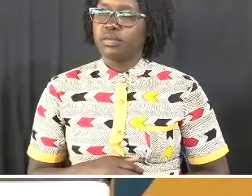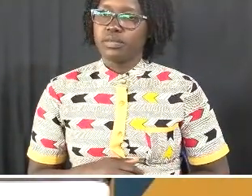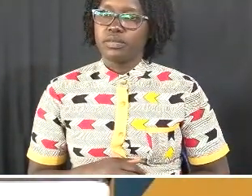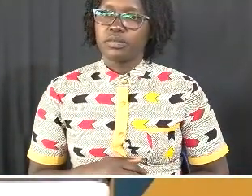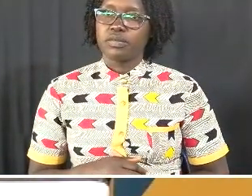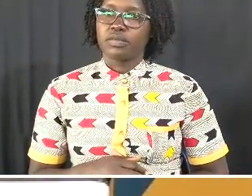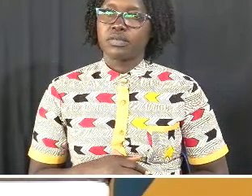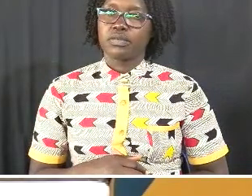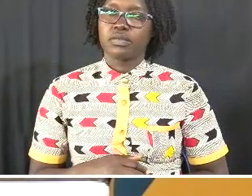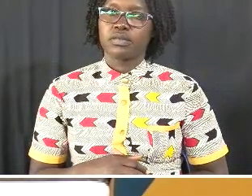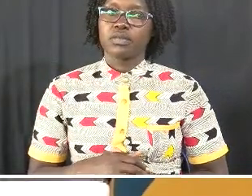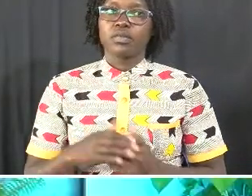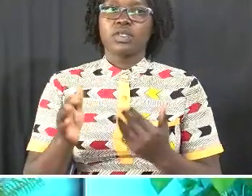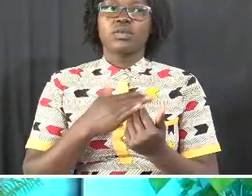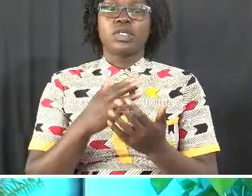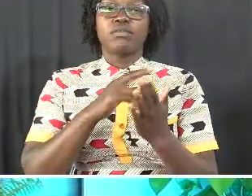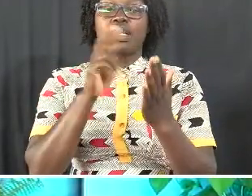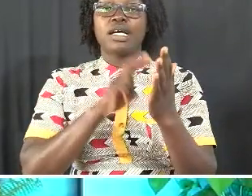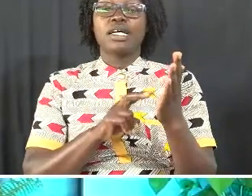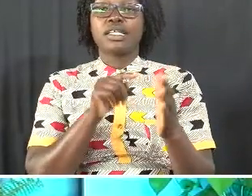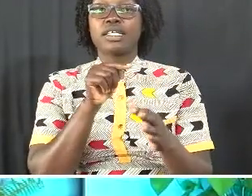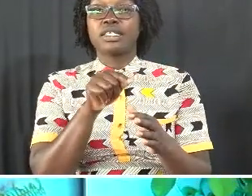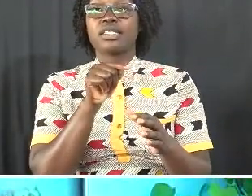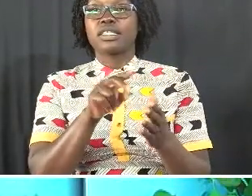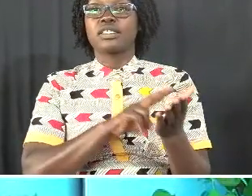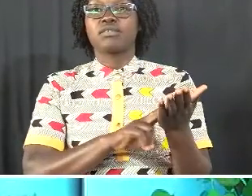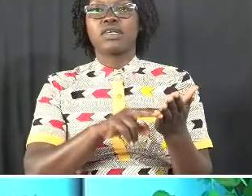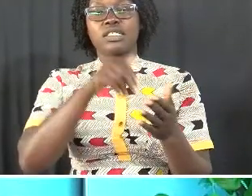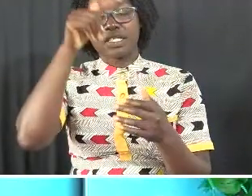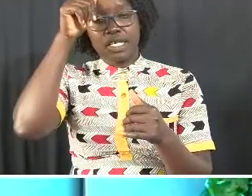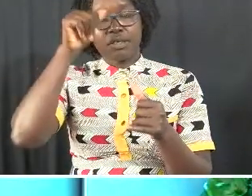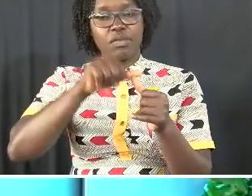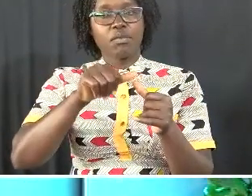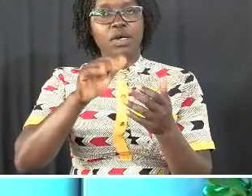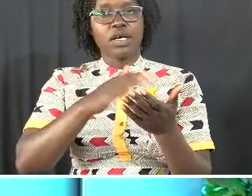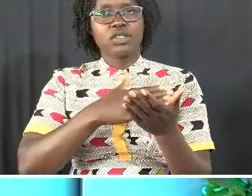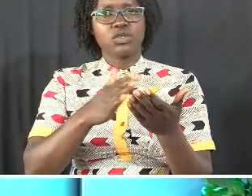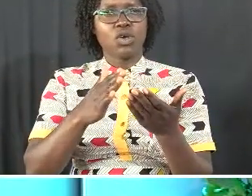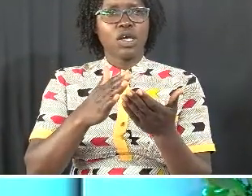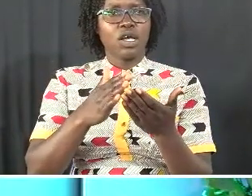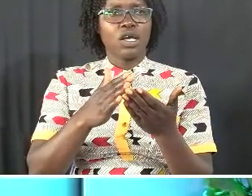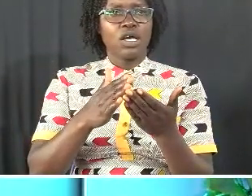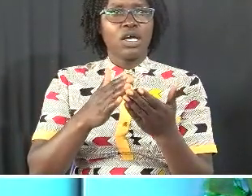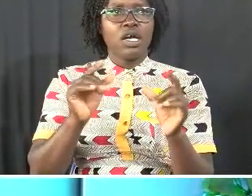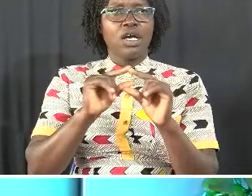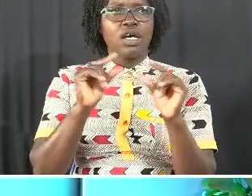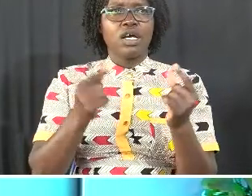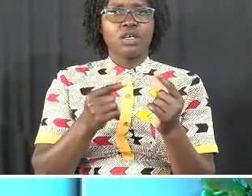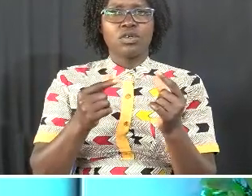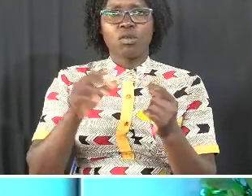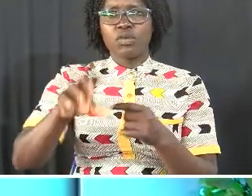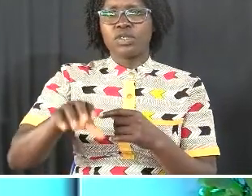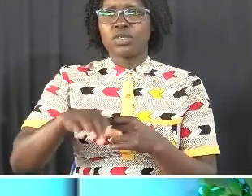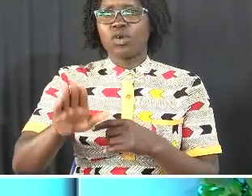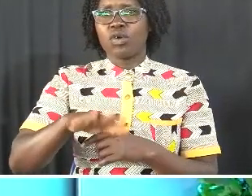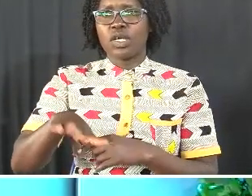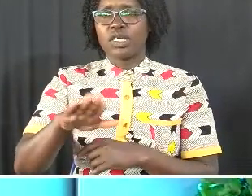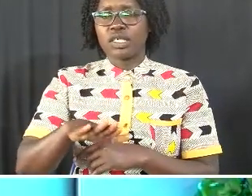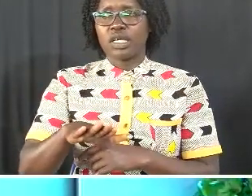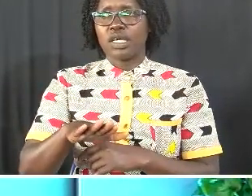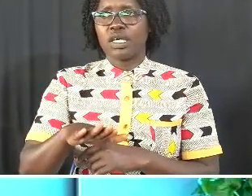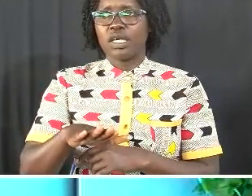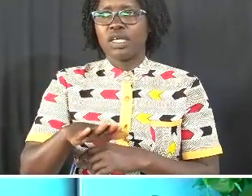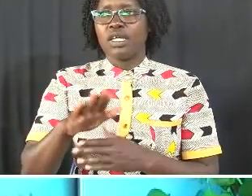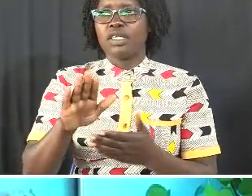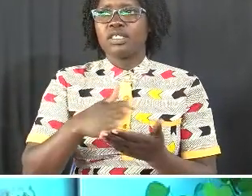That's why whenever I read this verse, I remember a song sung by a group around Rongo area.